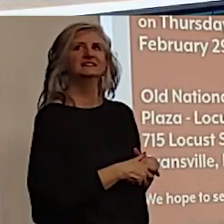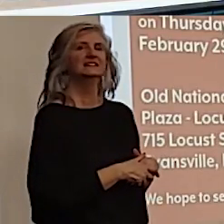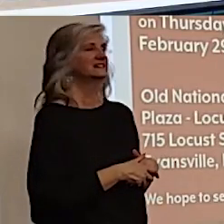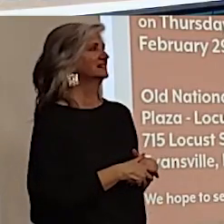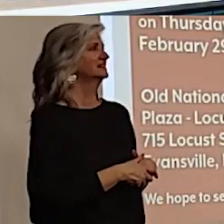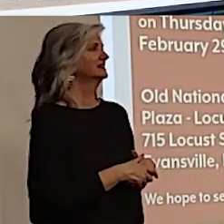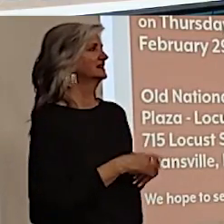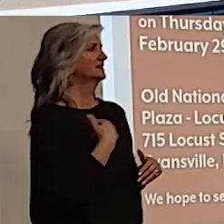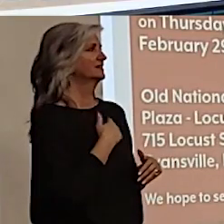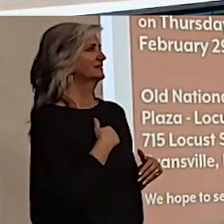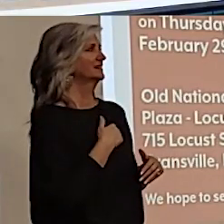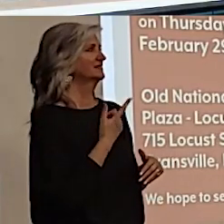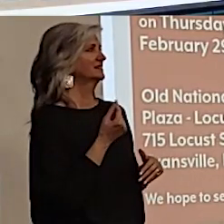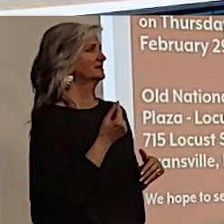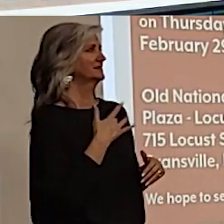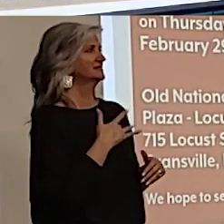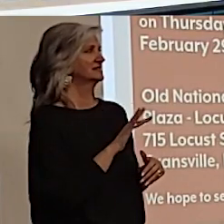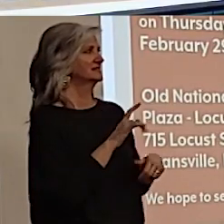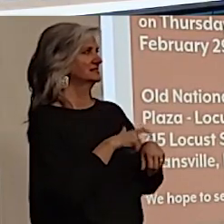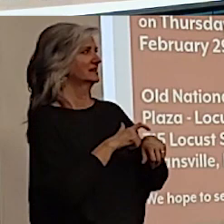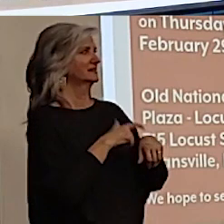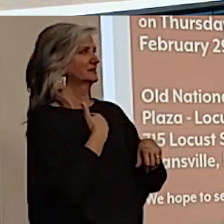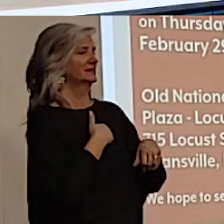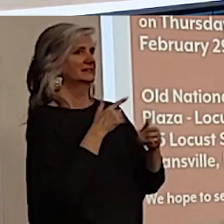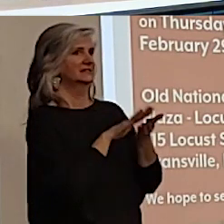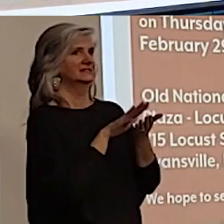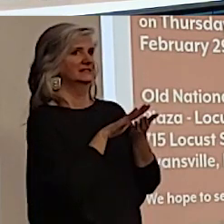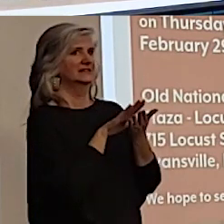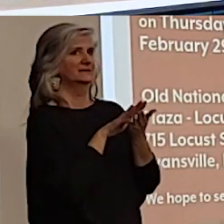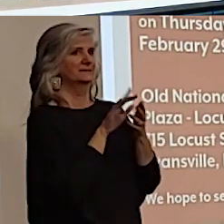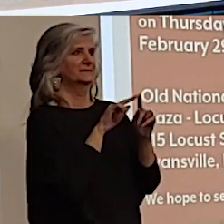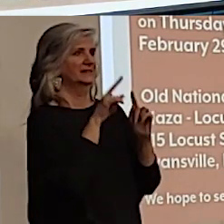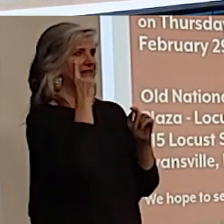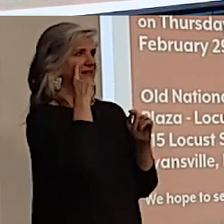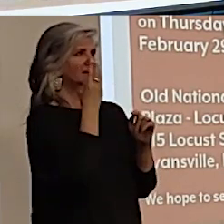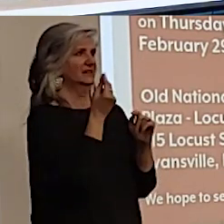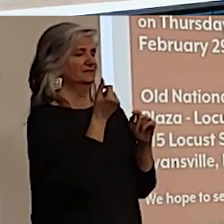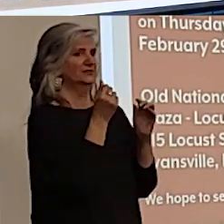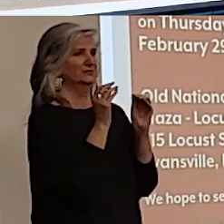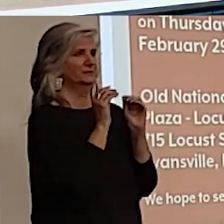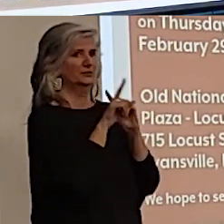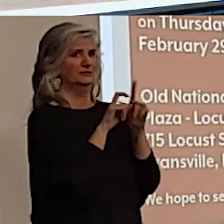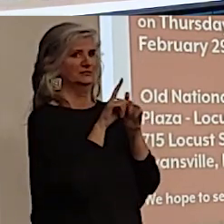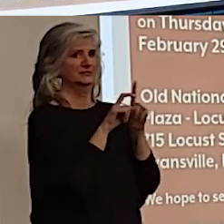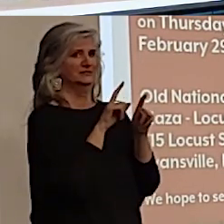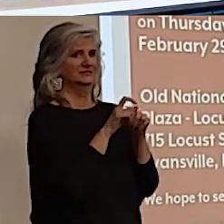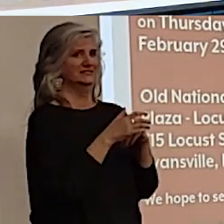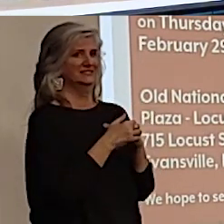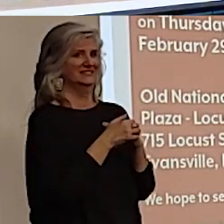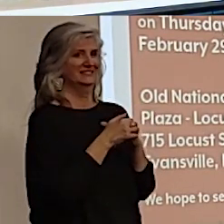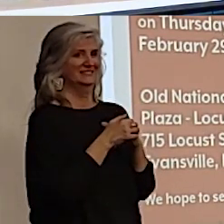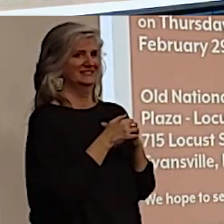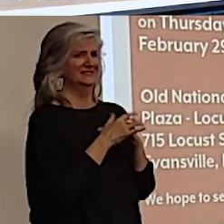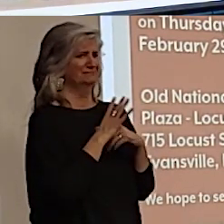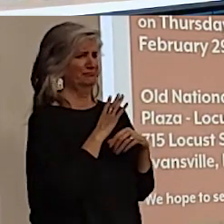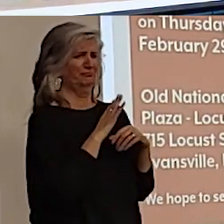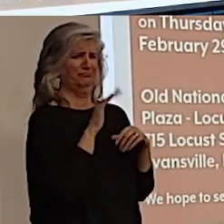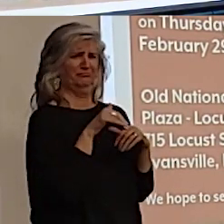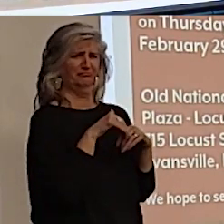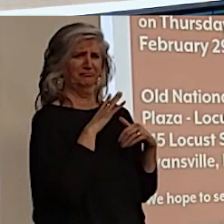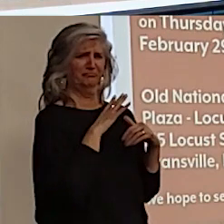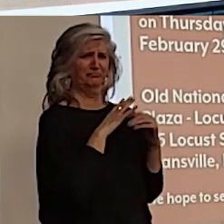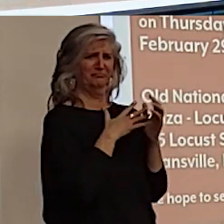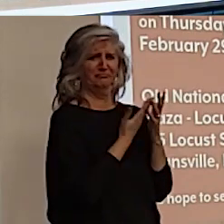Sorry, we do have to be a little bit sensitive with time because when you start cleaning up, but I think we've got a couple more questions. Okay, I imagine